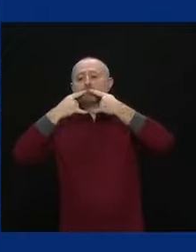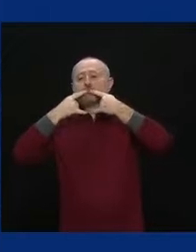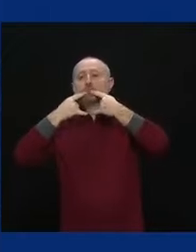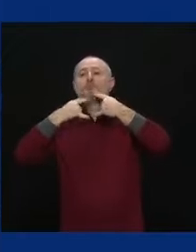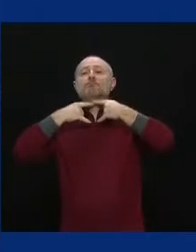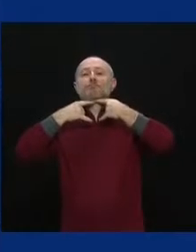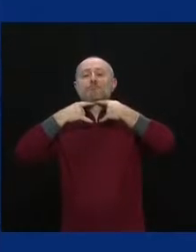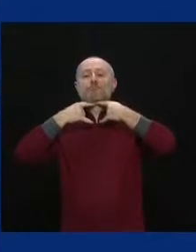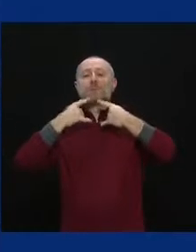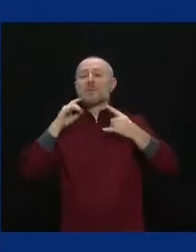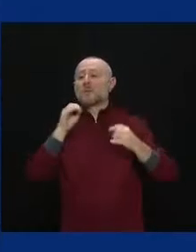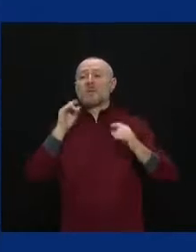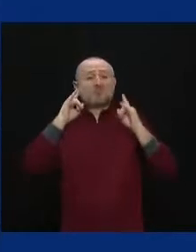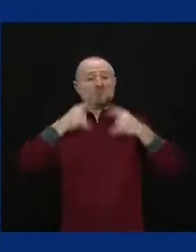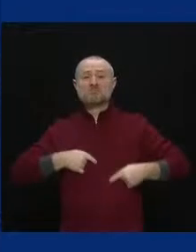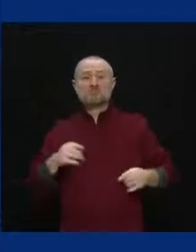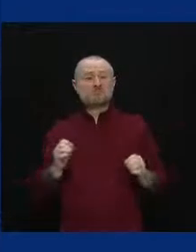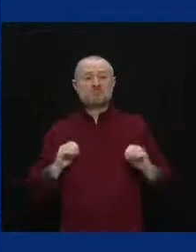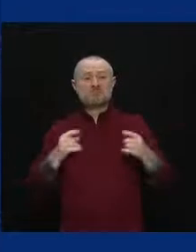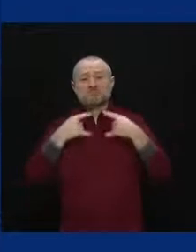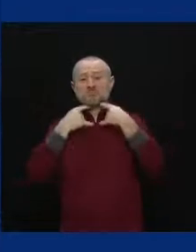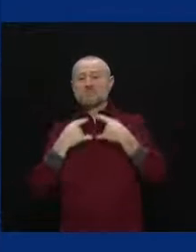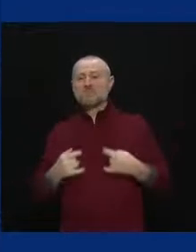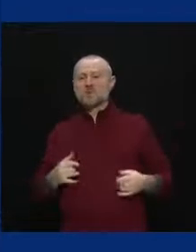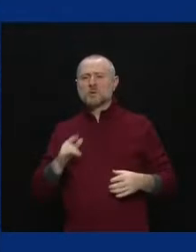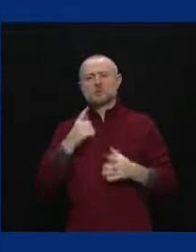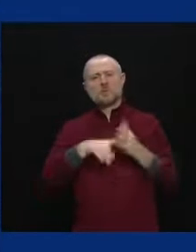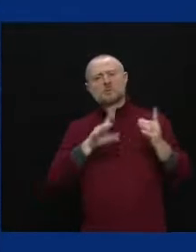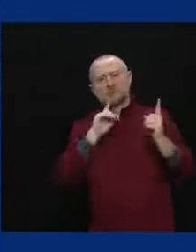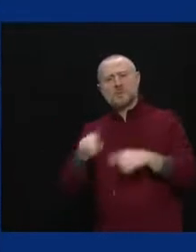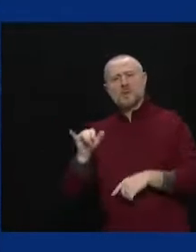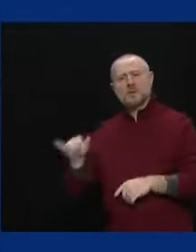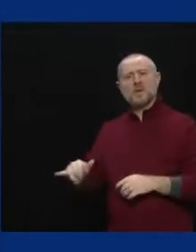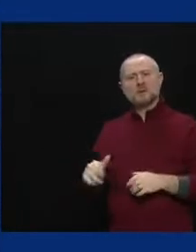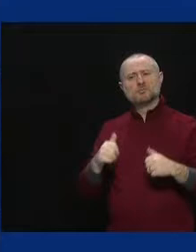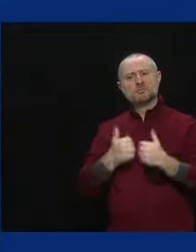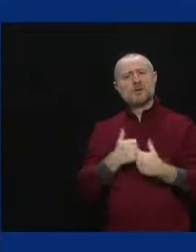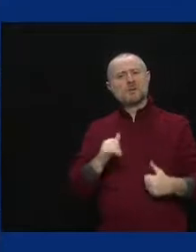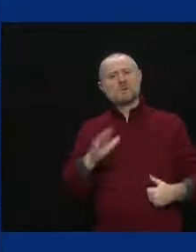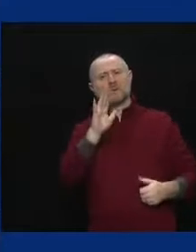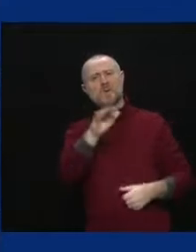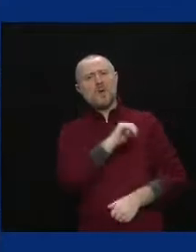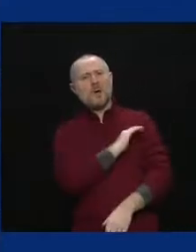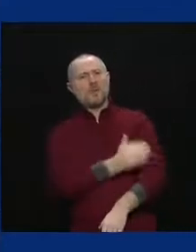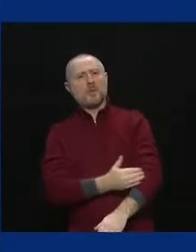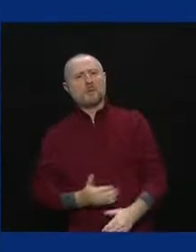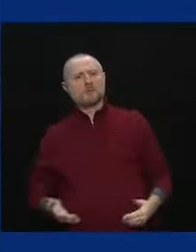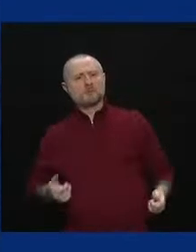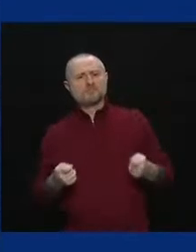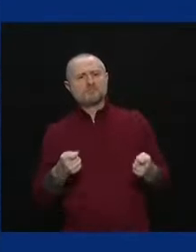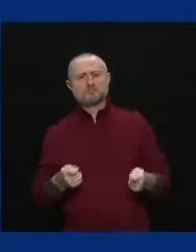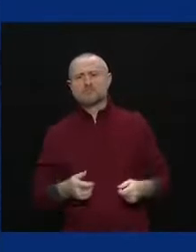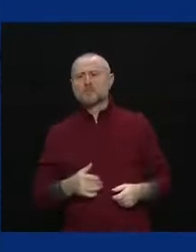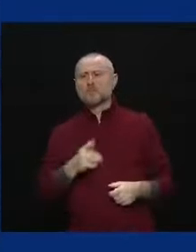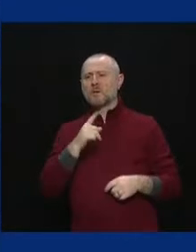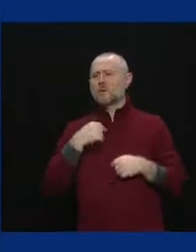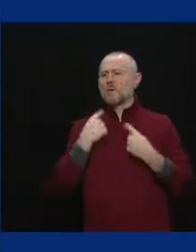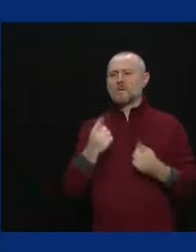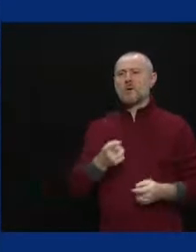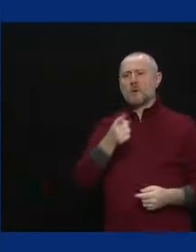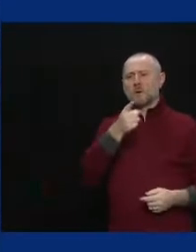all. Again, what do you plan to do about this direct challenge to your authority? So far, you have not really taken any